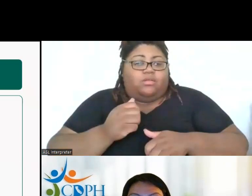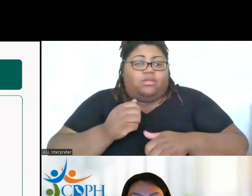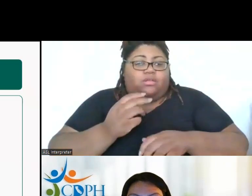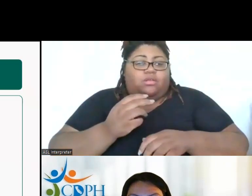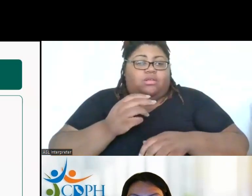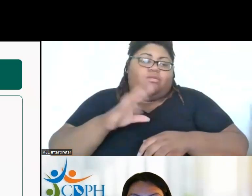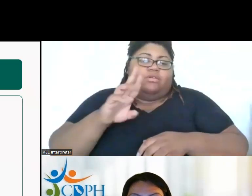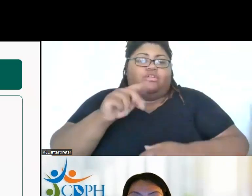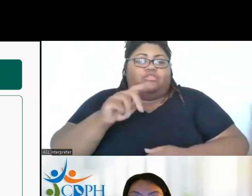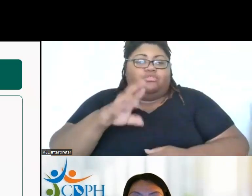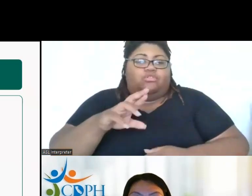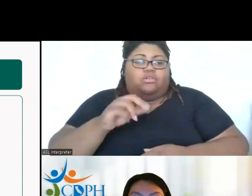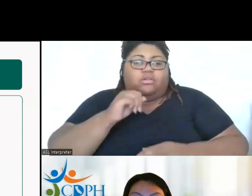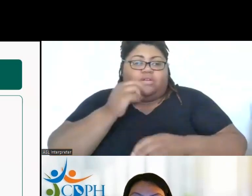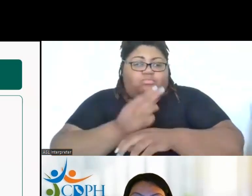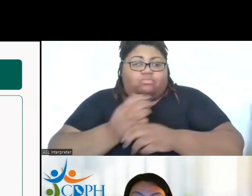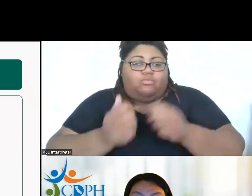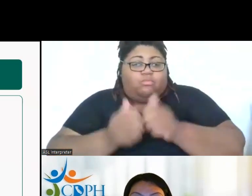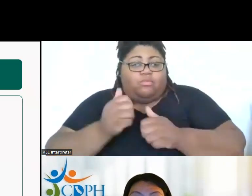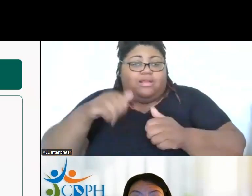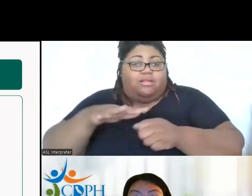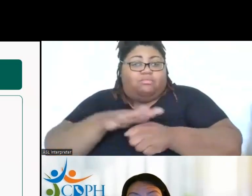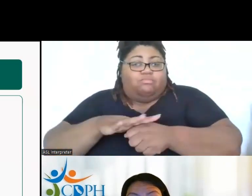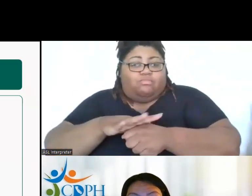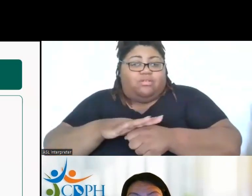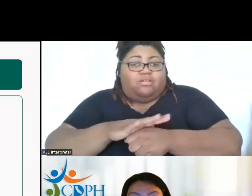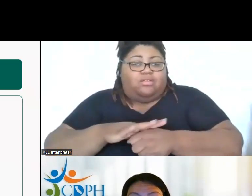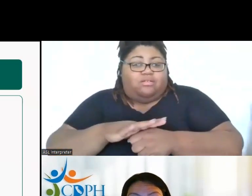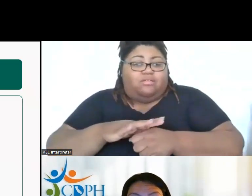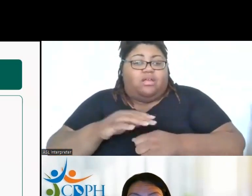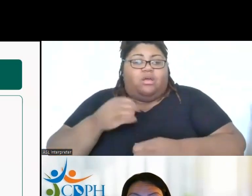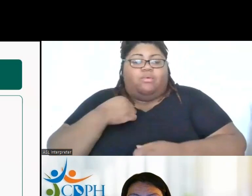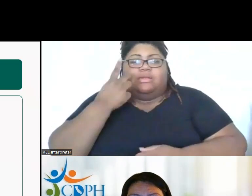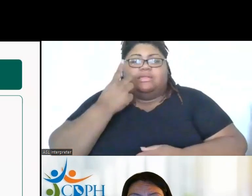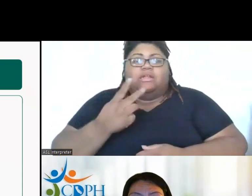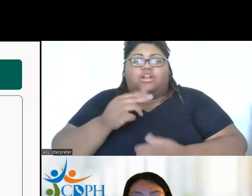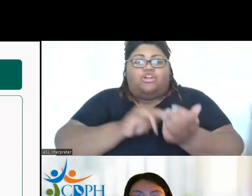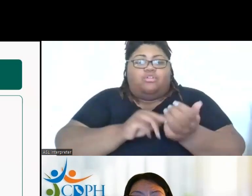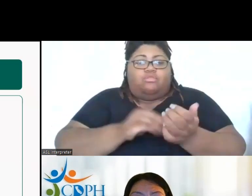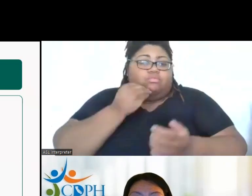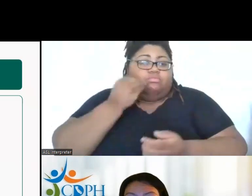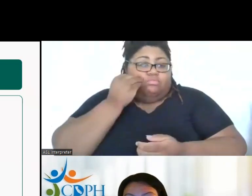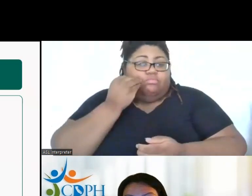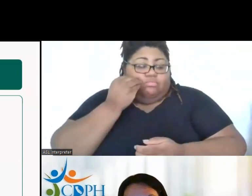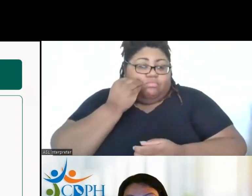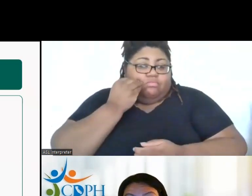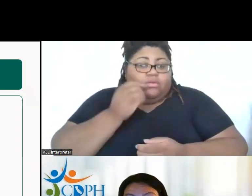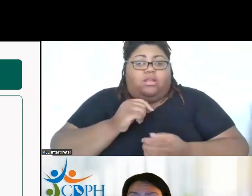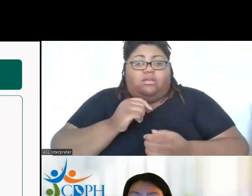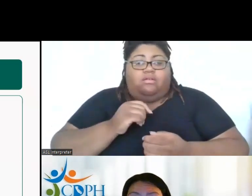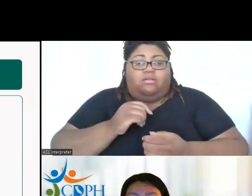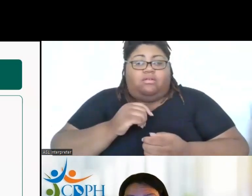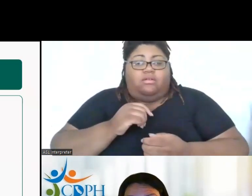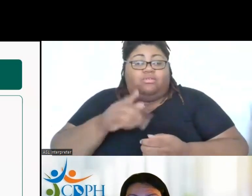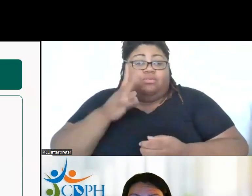most vulnerable populations, among which we would consider the skilled nursing facility residents. And you'll see that